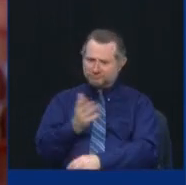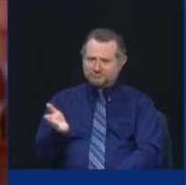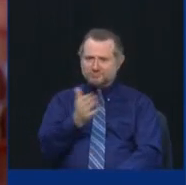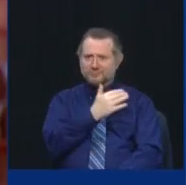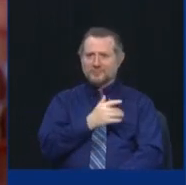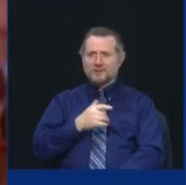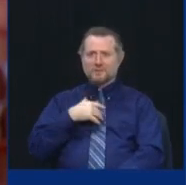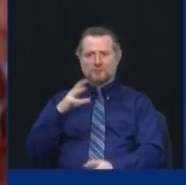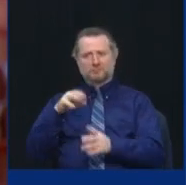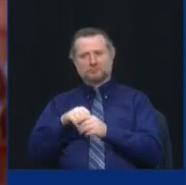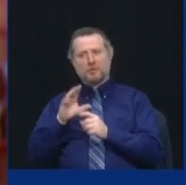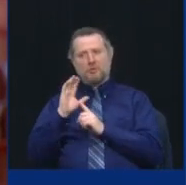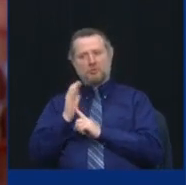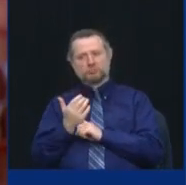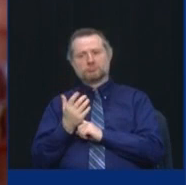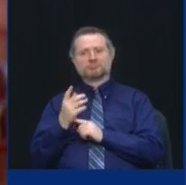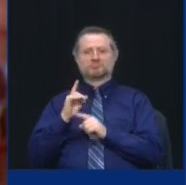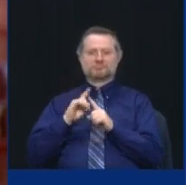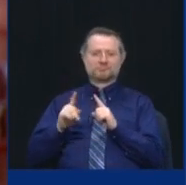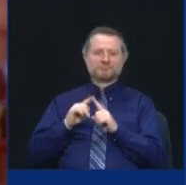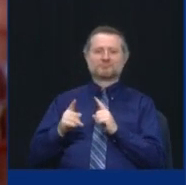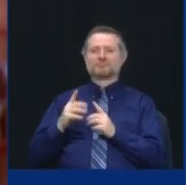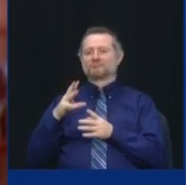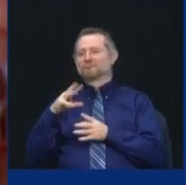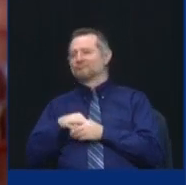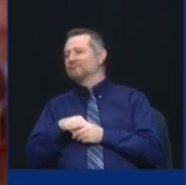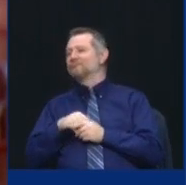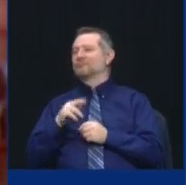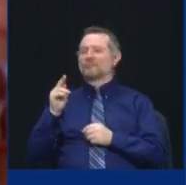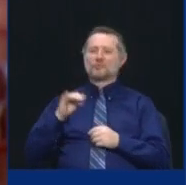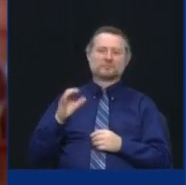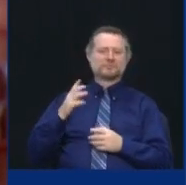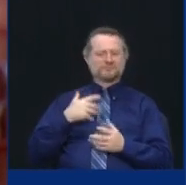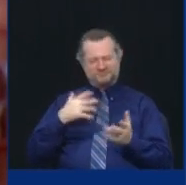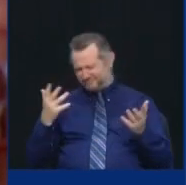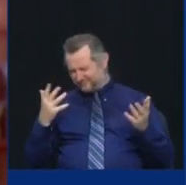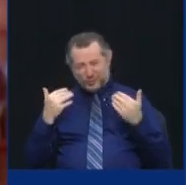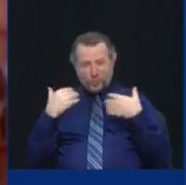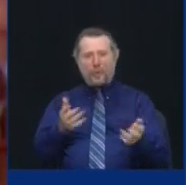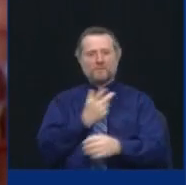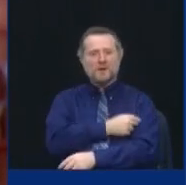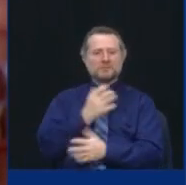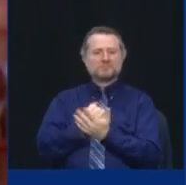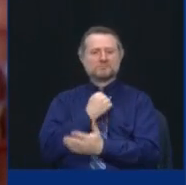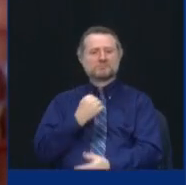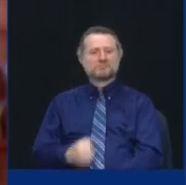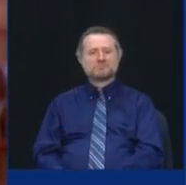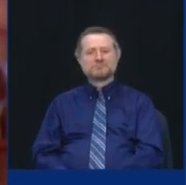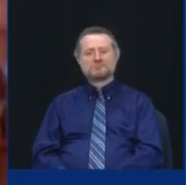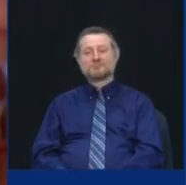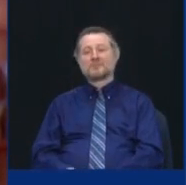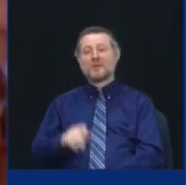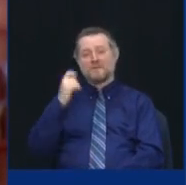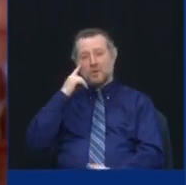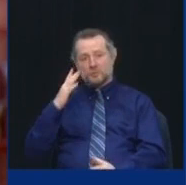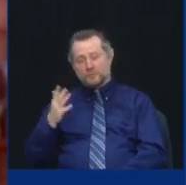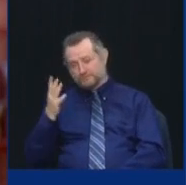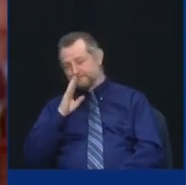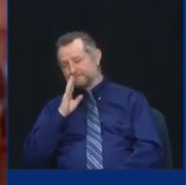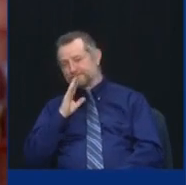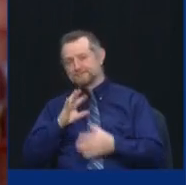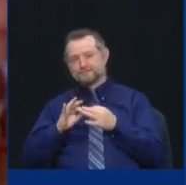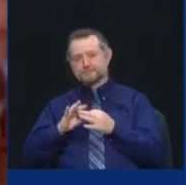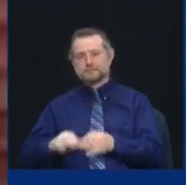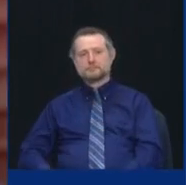in the culture and the things that you love about New York. Get vaccinated, and then come. Yeah, and Jimmy, Zach,